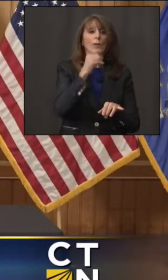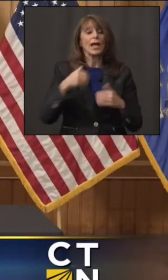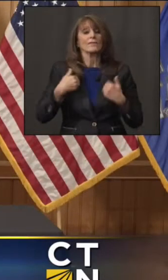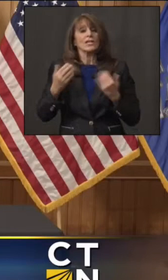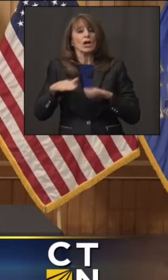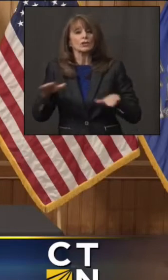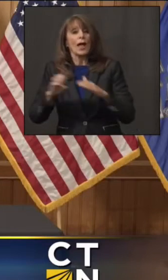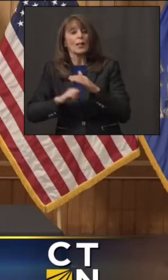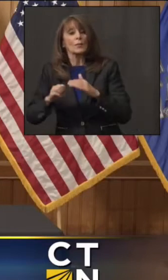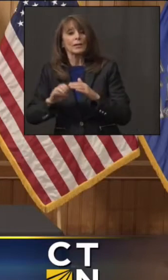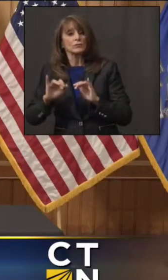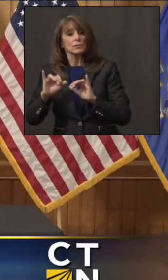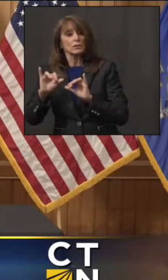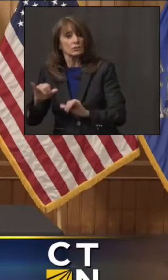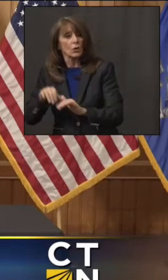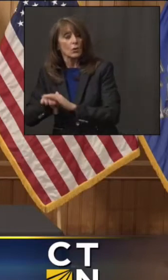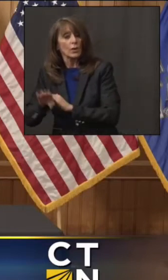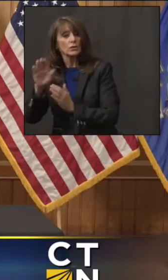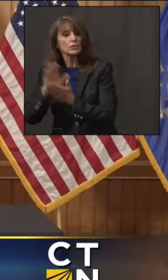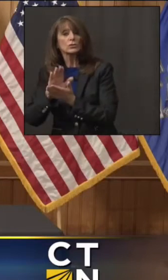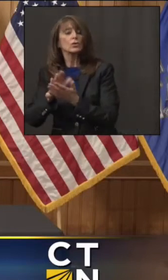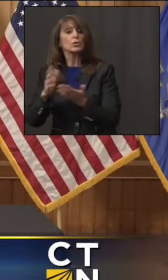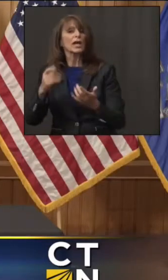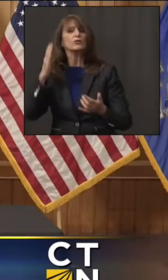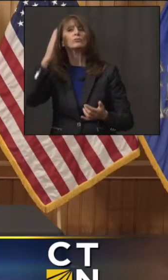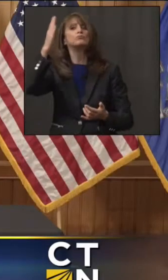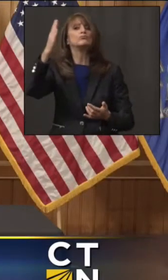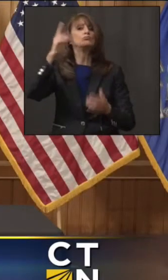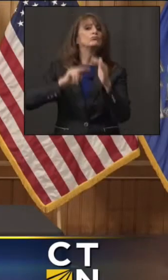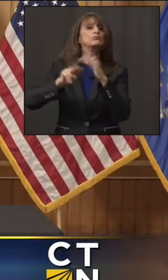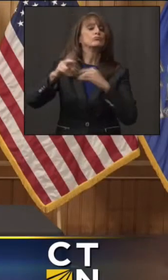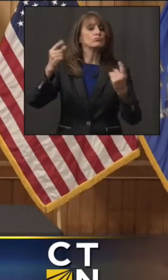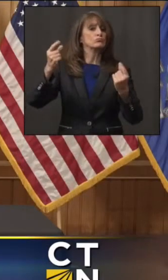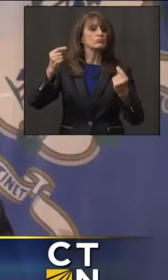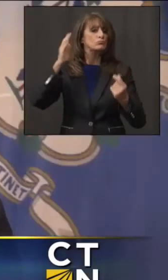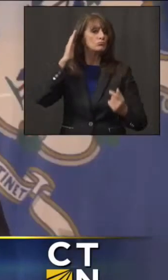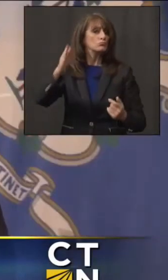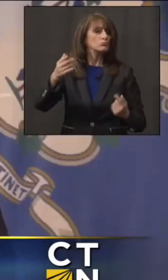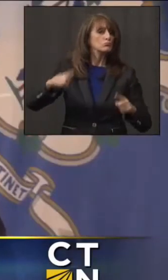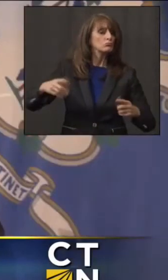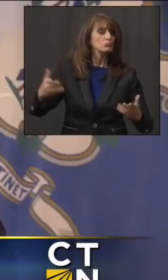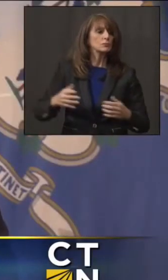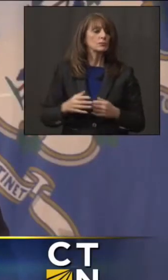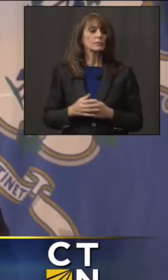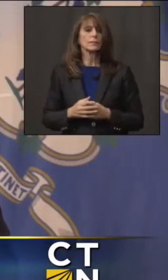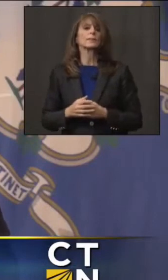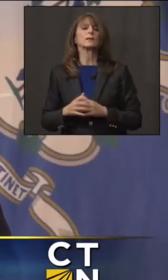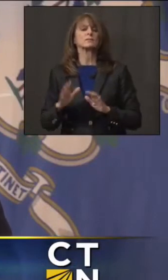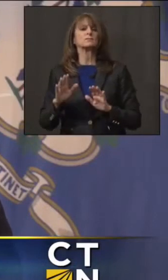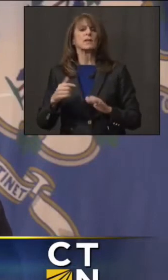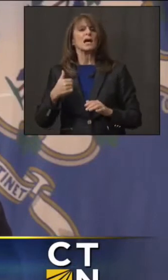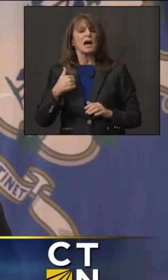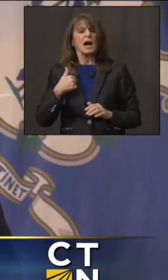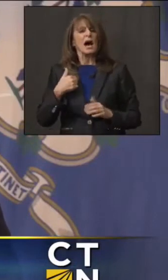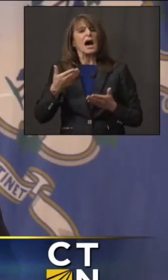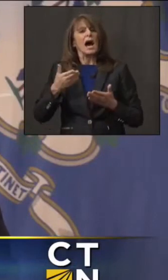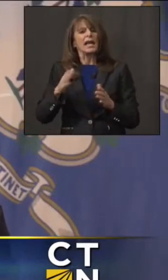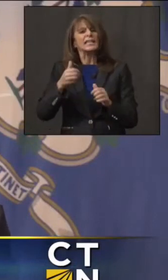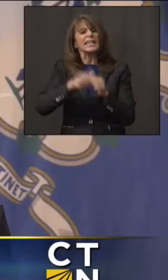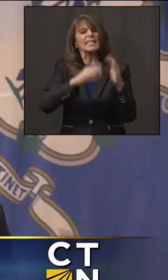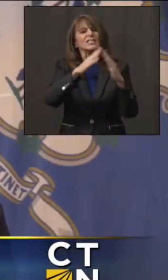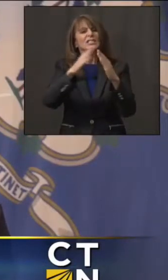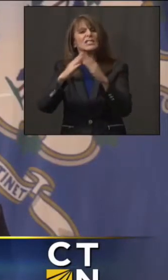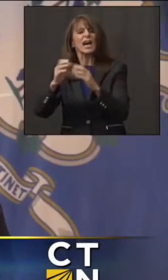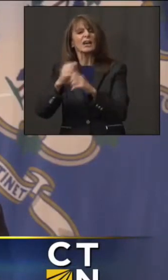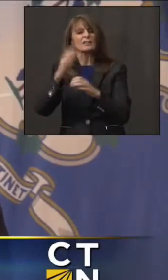into school, or, what do you see developing in that direction? Well, as you know, we leave that up to local jurisdiction, and I guess